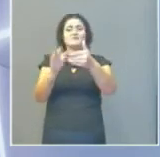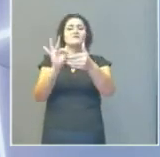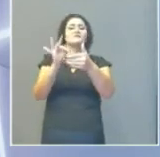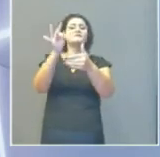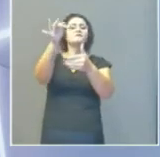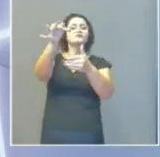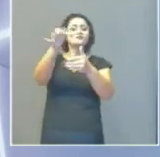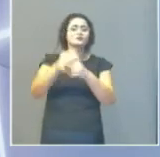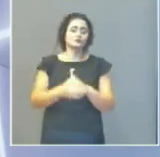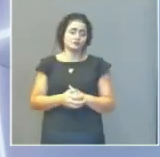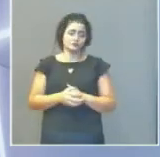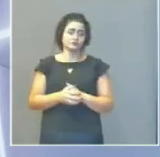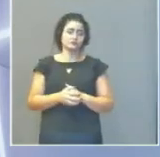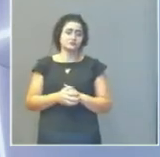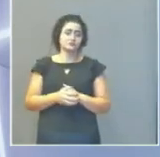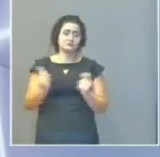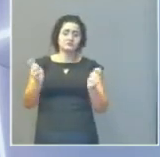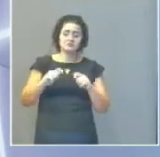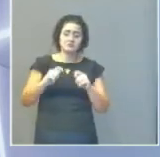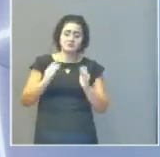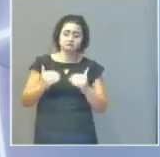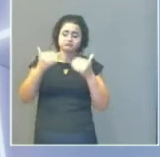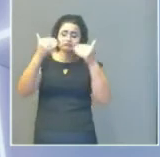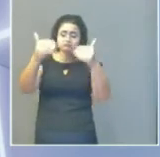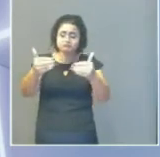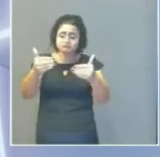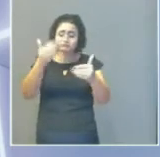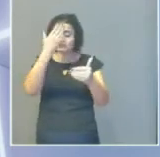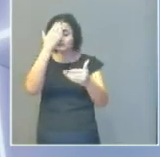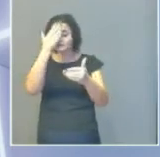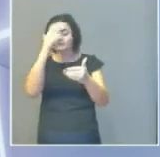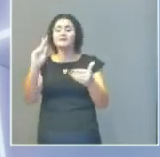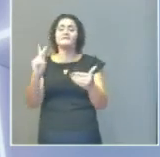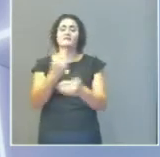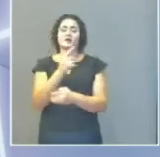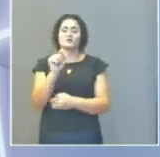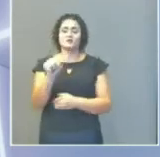or predict the next, if you will. Language fails me.